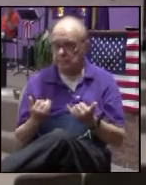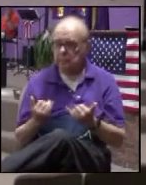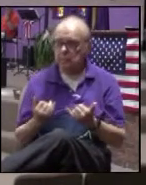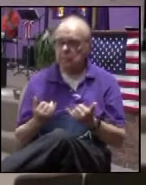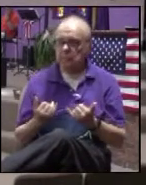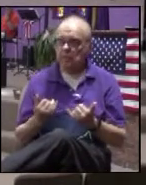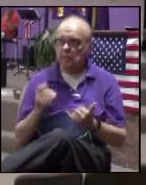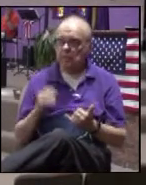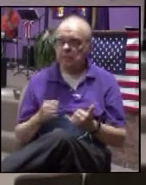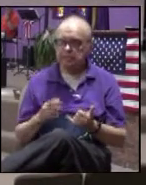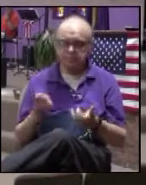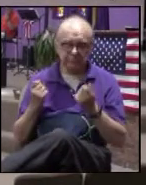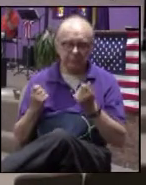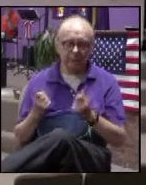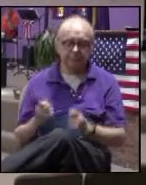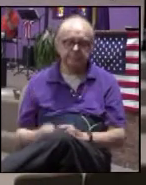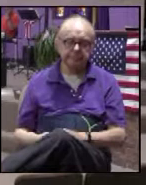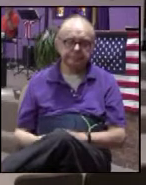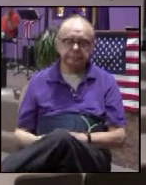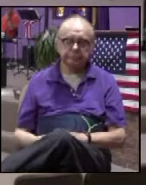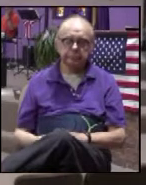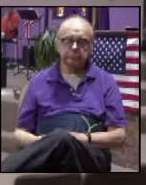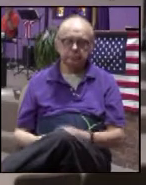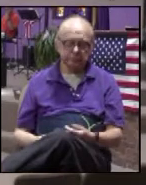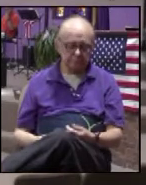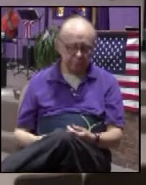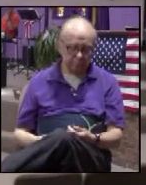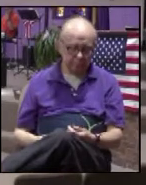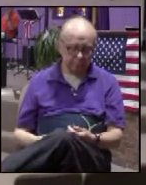You have to leave immediately.